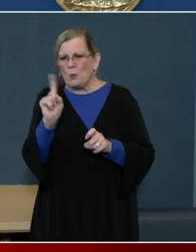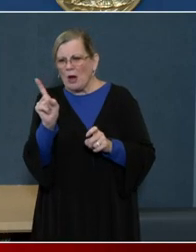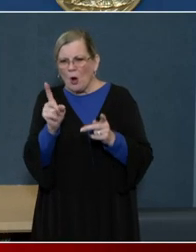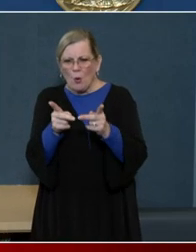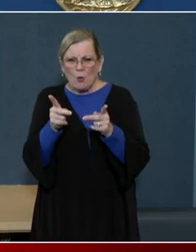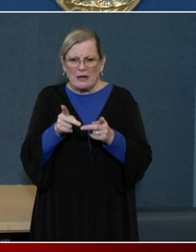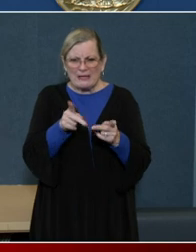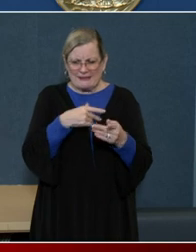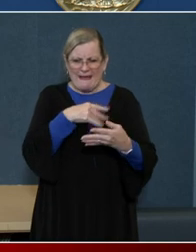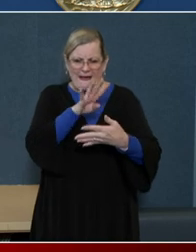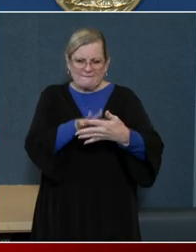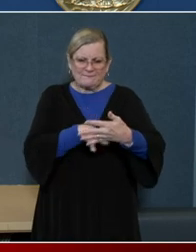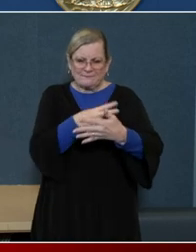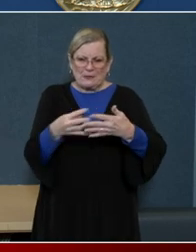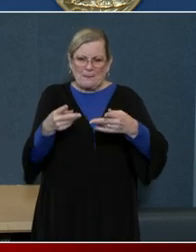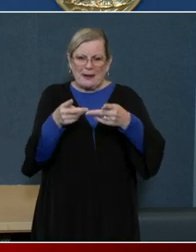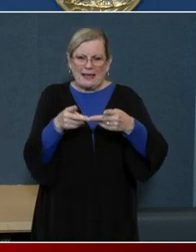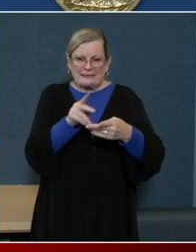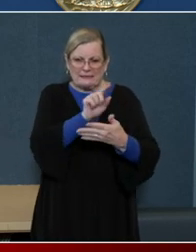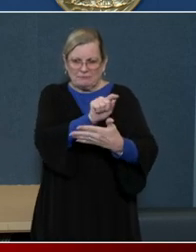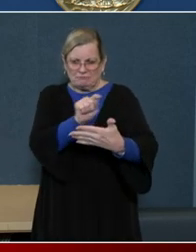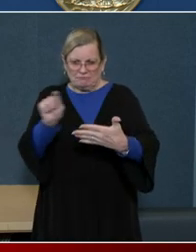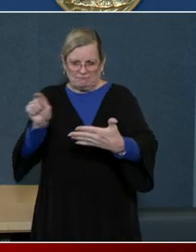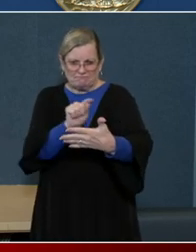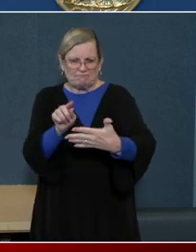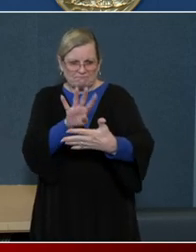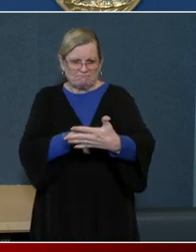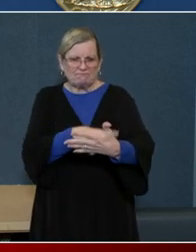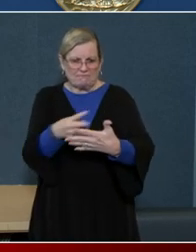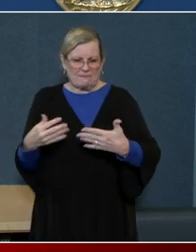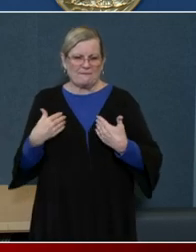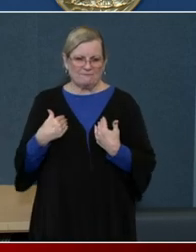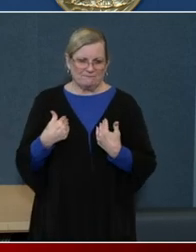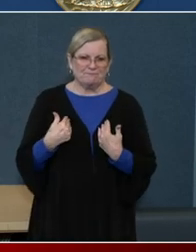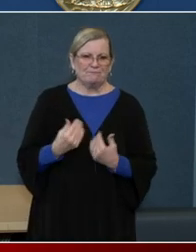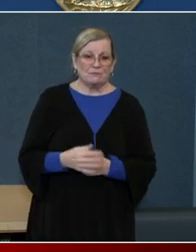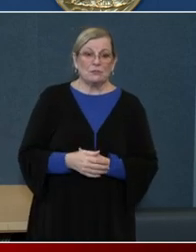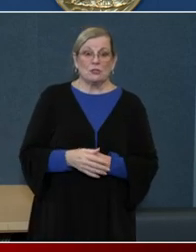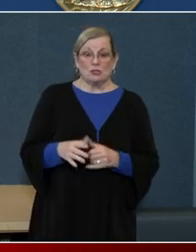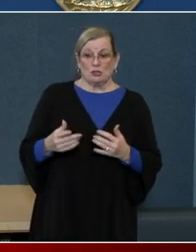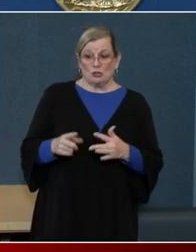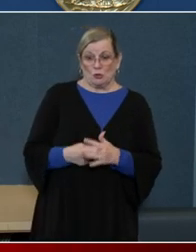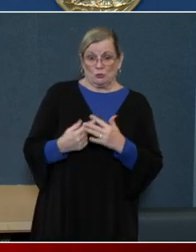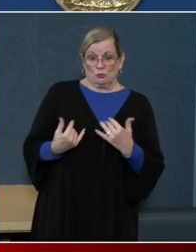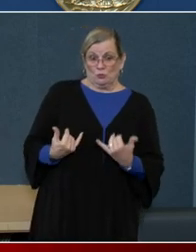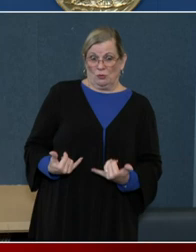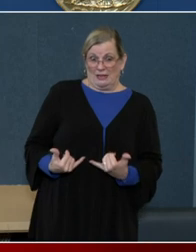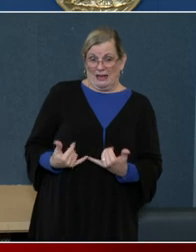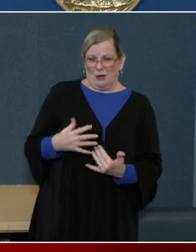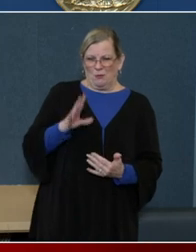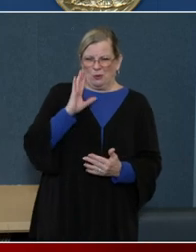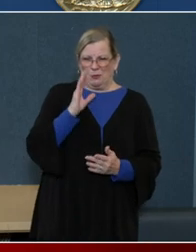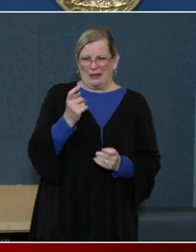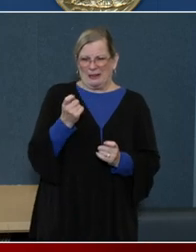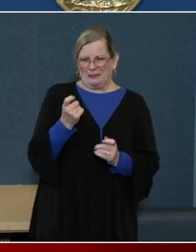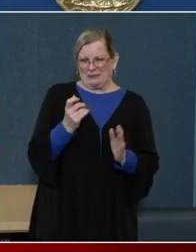the hours to accommodate the change in light